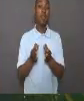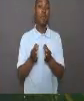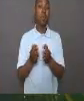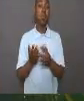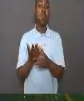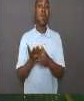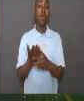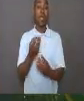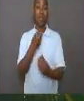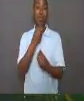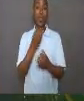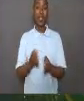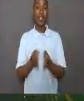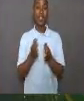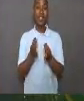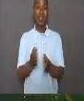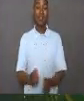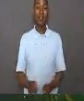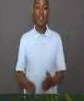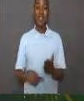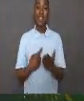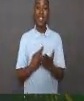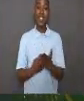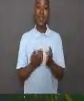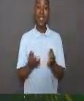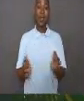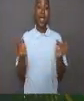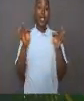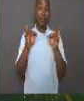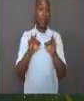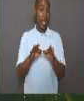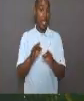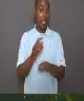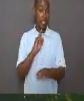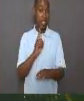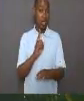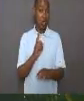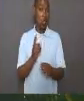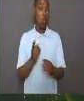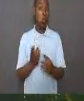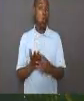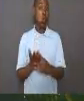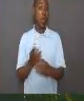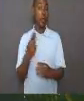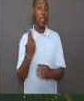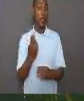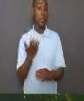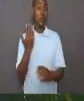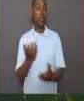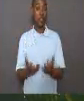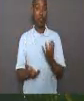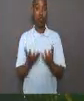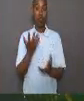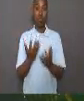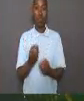is important to properly cook meat before consuming it.